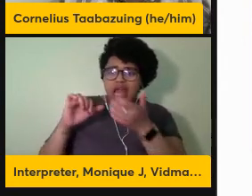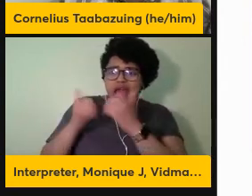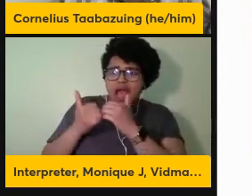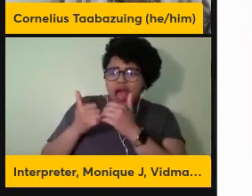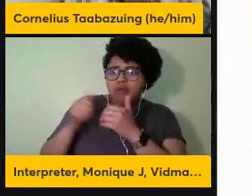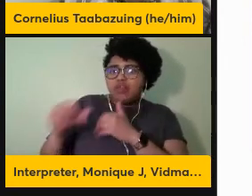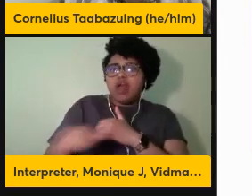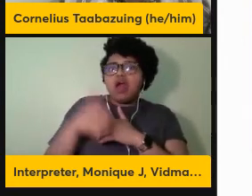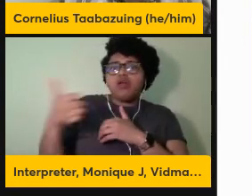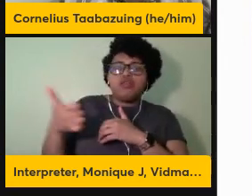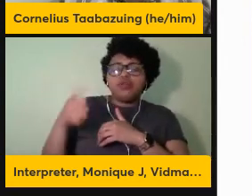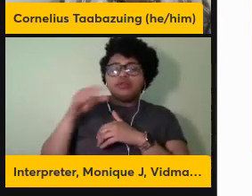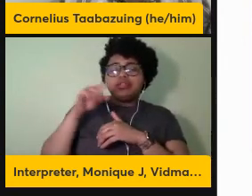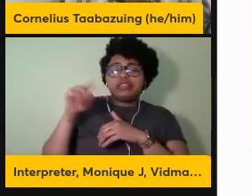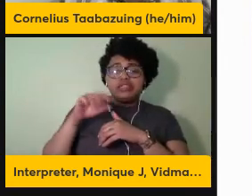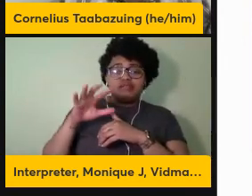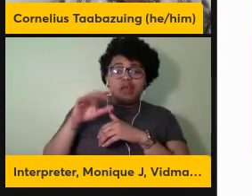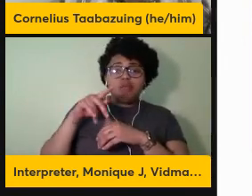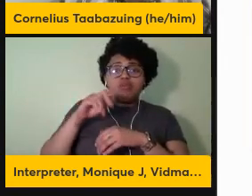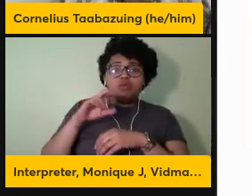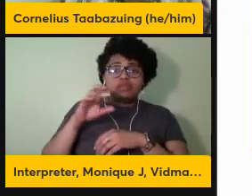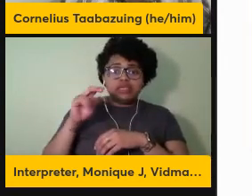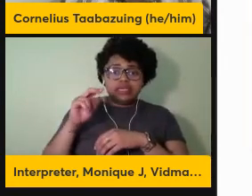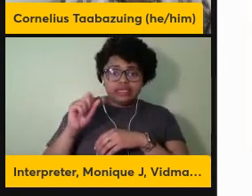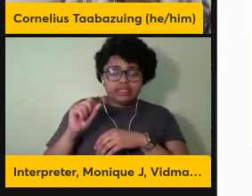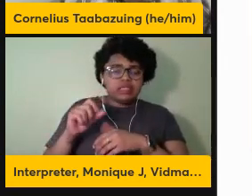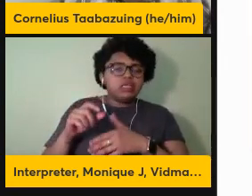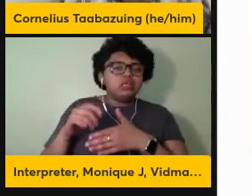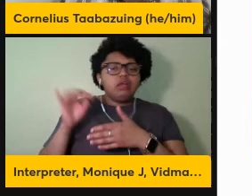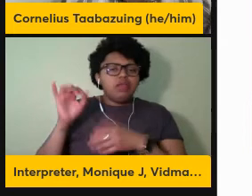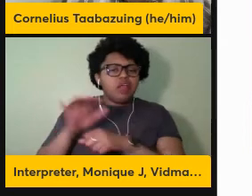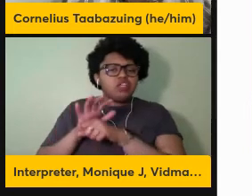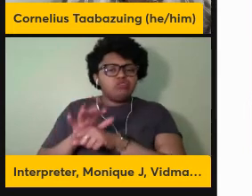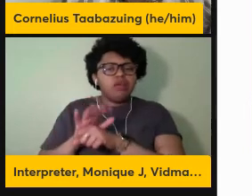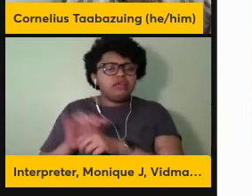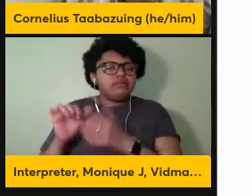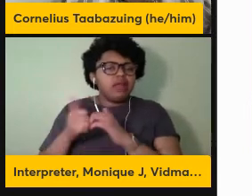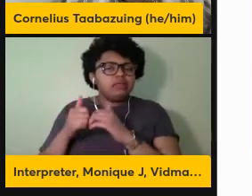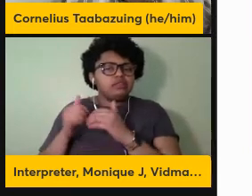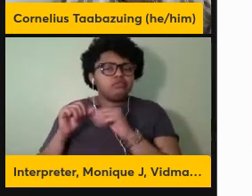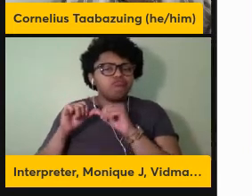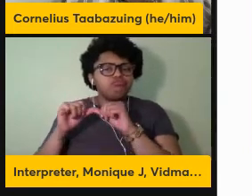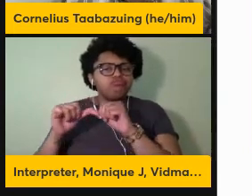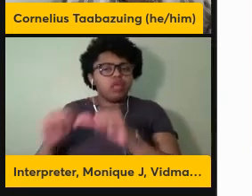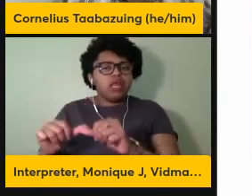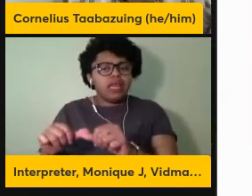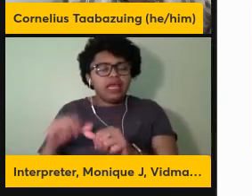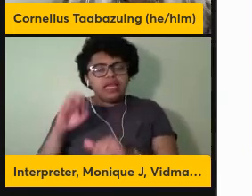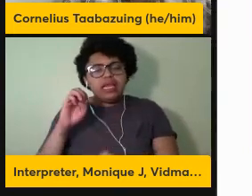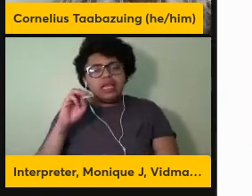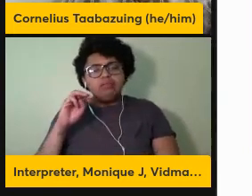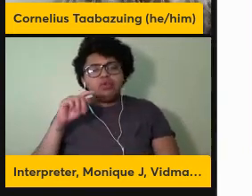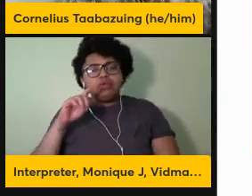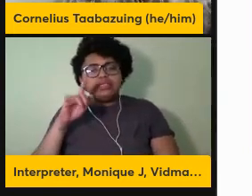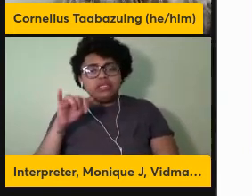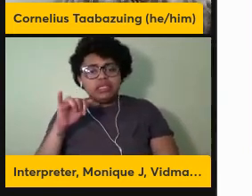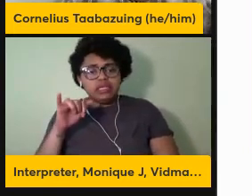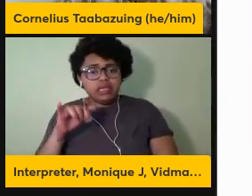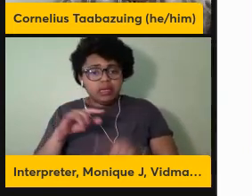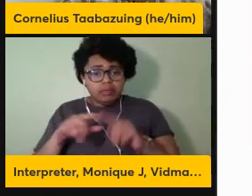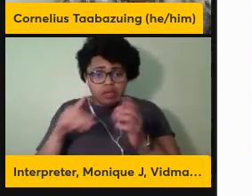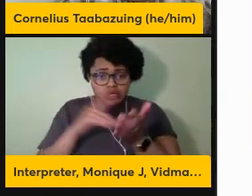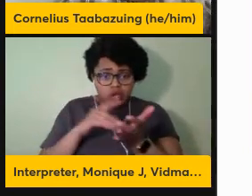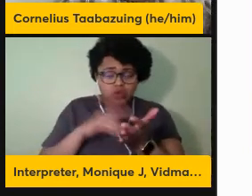proteins that sense genotoxic stress and regulate immunity. Dr. Taabazuing also cares deeply